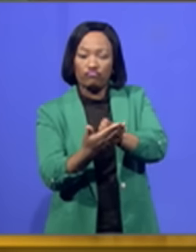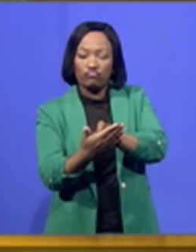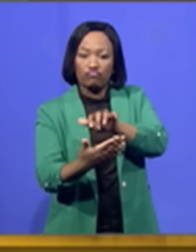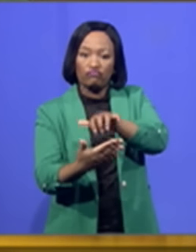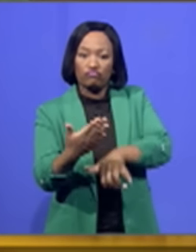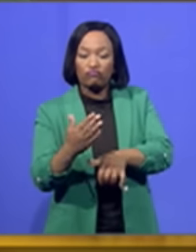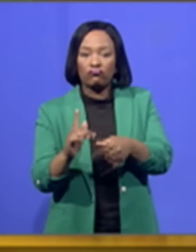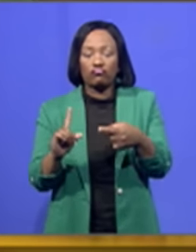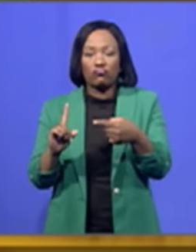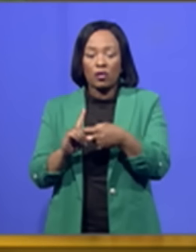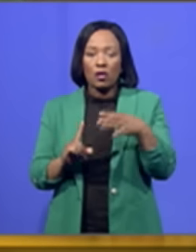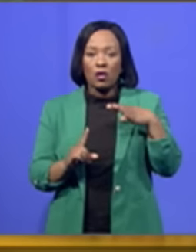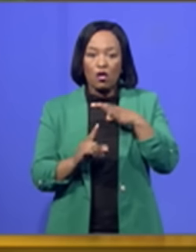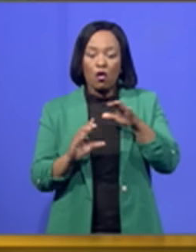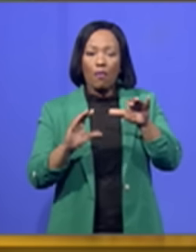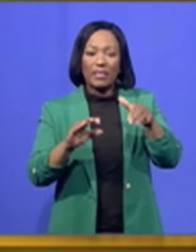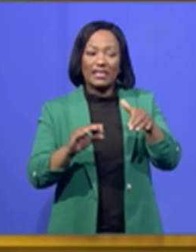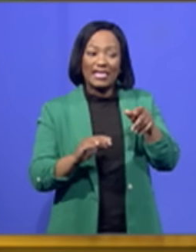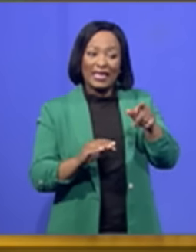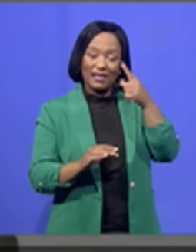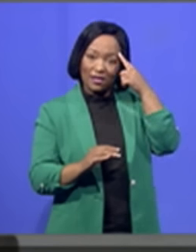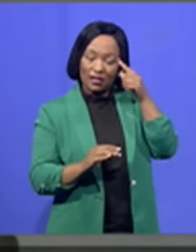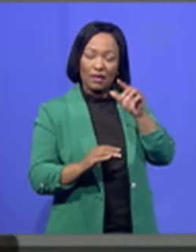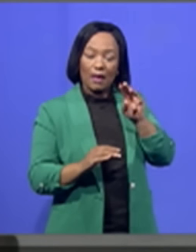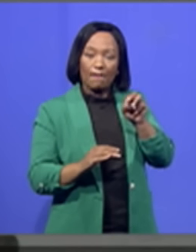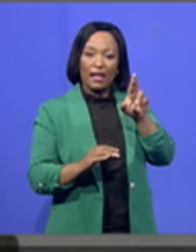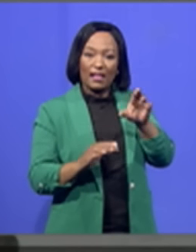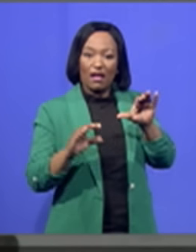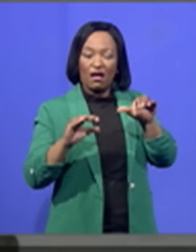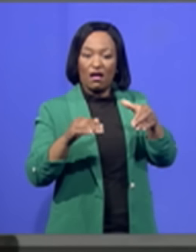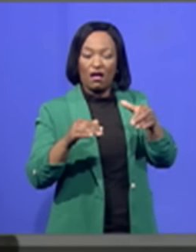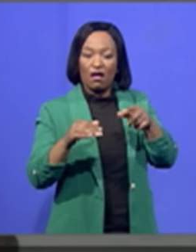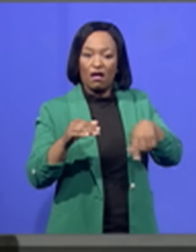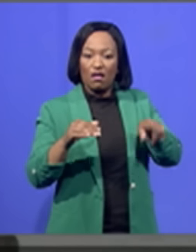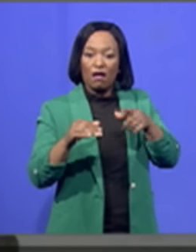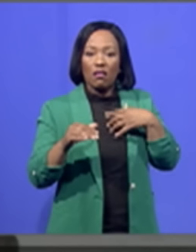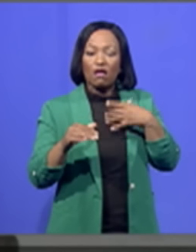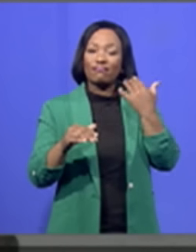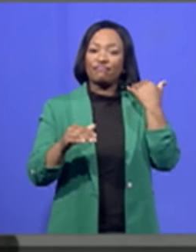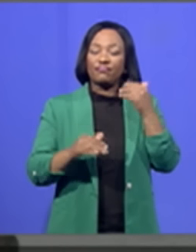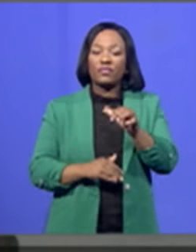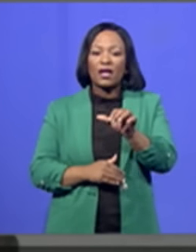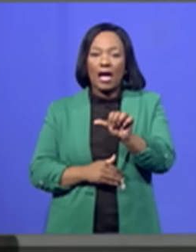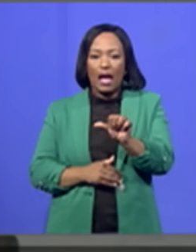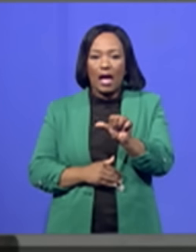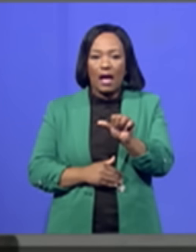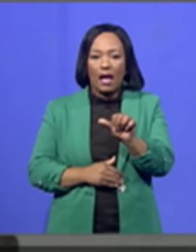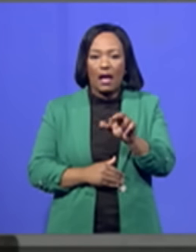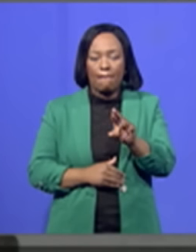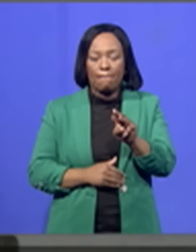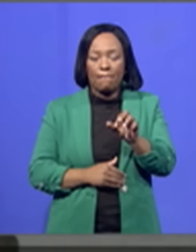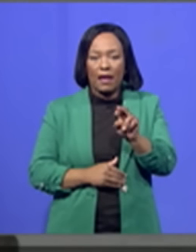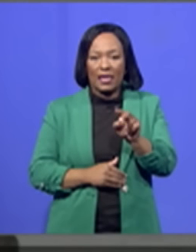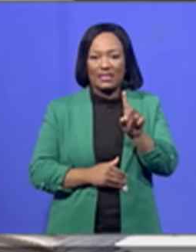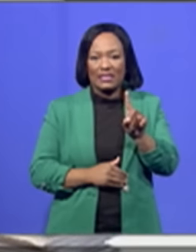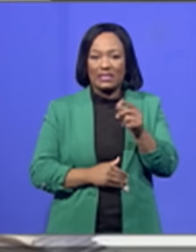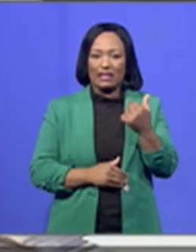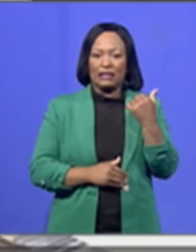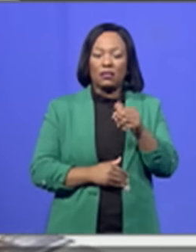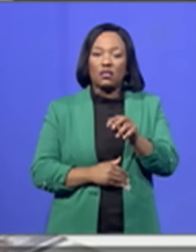mathomo ka komisheneng ya Matlanka mo ditatofatšo tša go fetlafetlekana la bohlatse molatong wa polao ya Amand Swart ka ngwaga wa